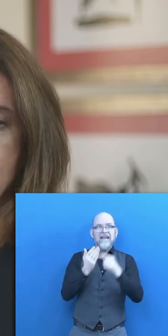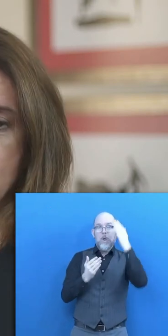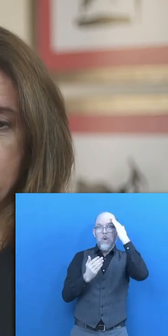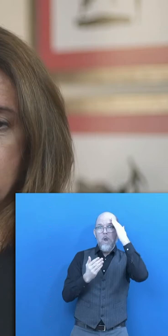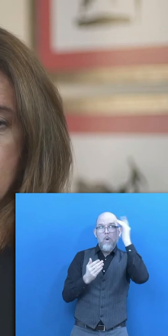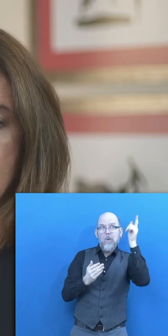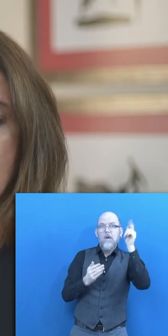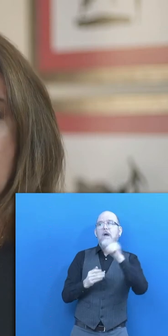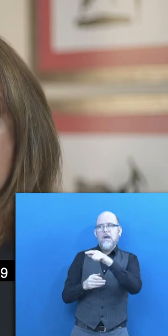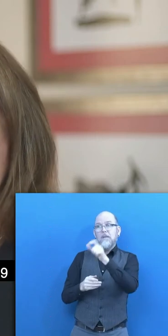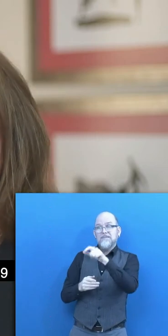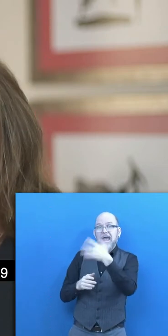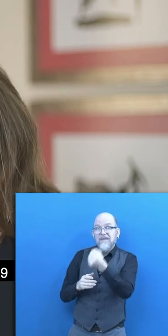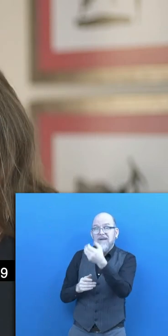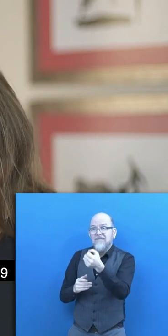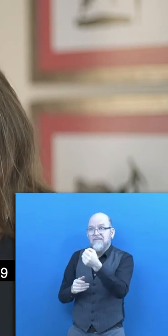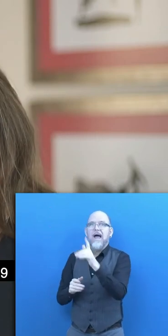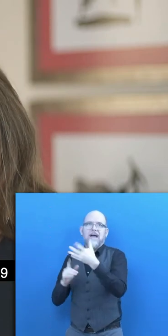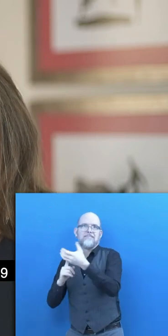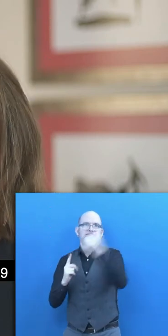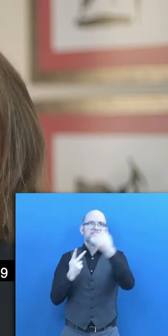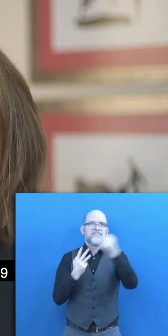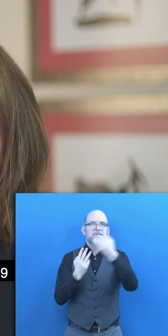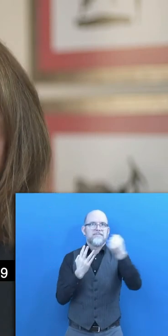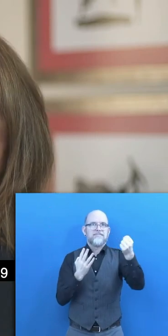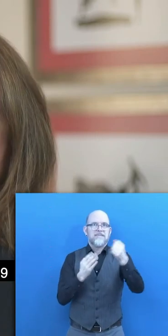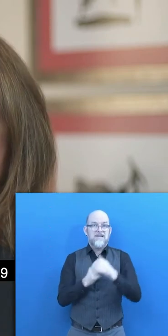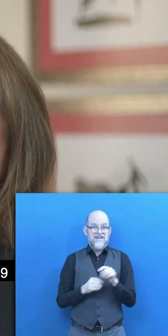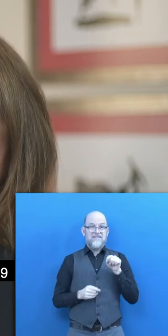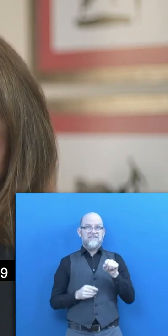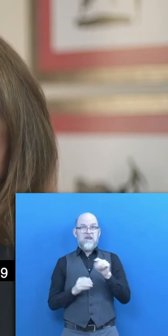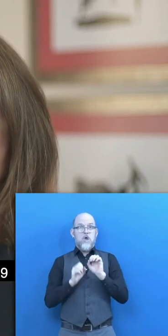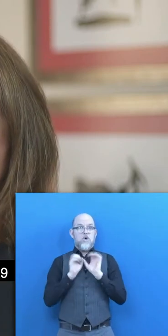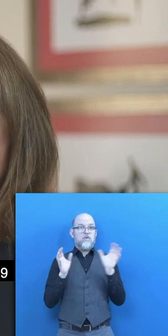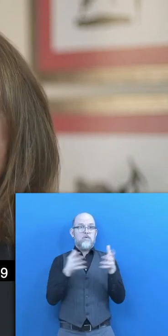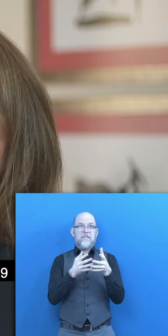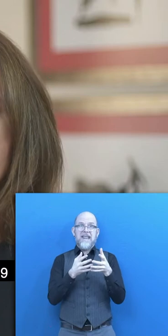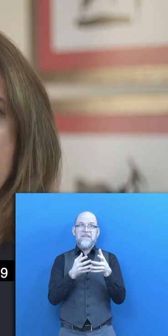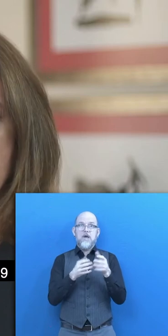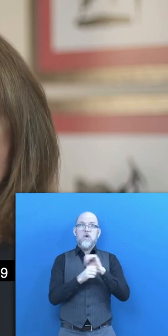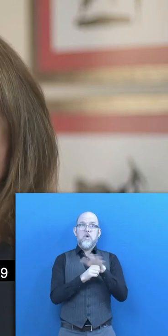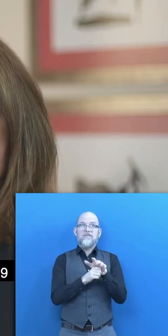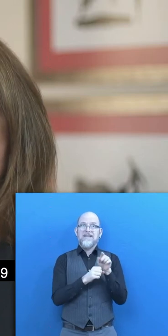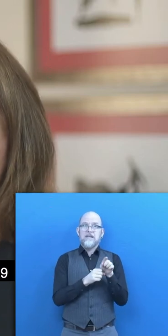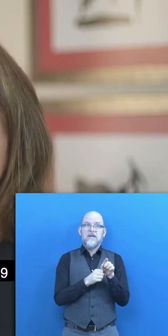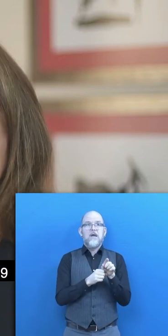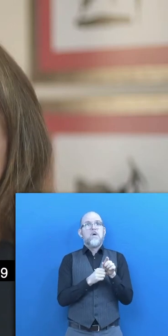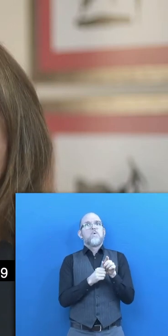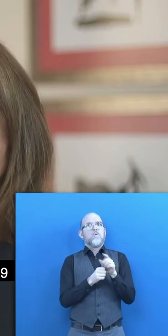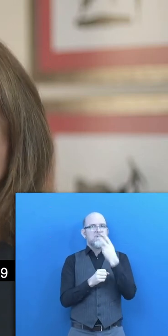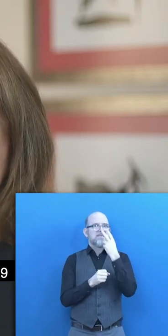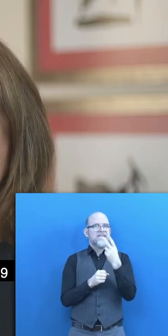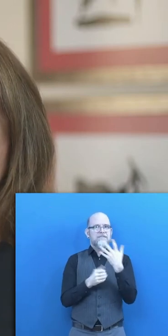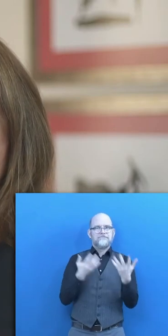position. Therefore, the crisis produced by COVID-19, global pandemic and the